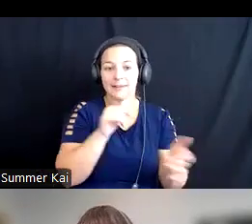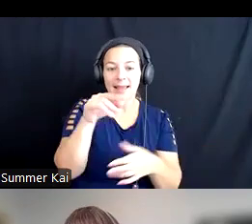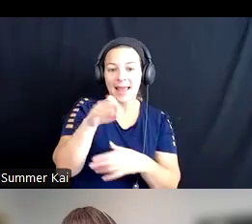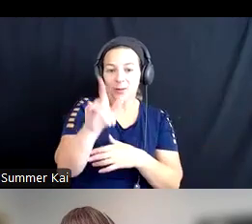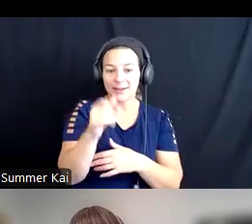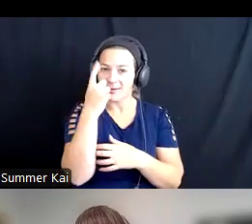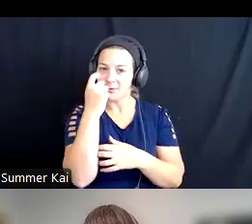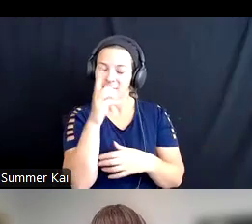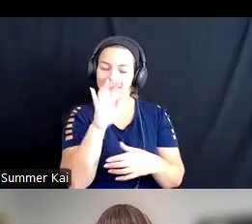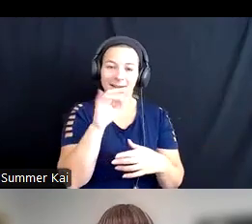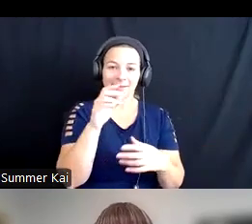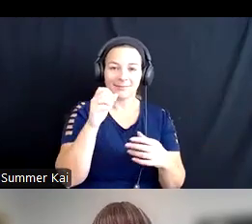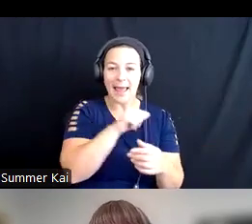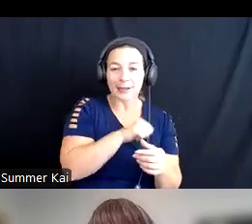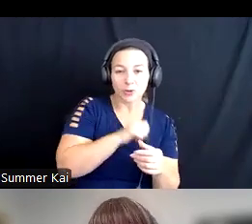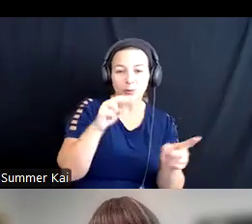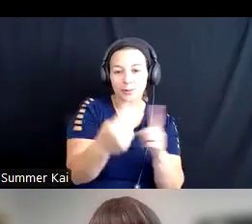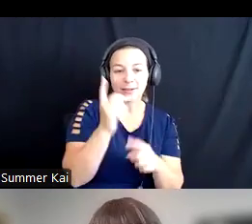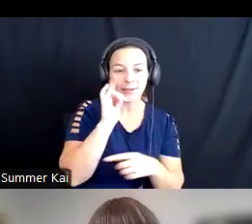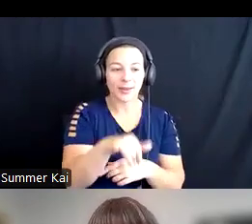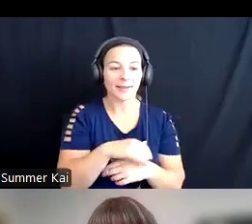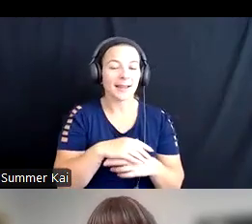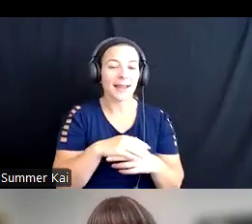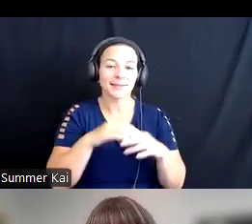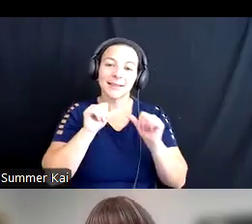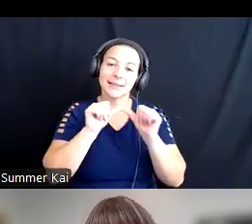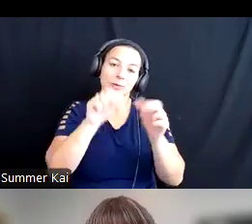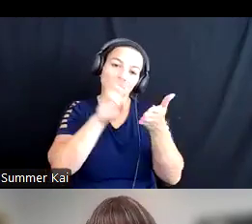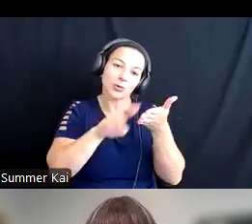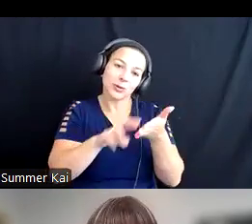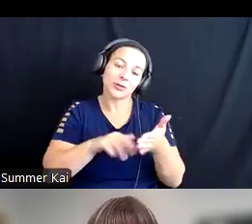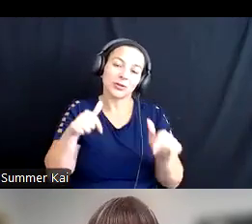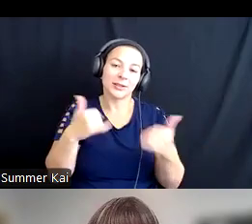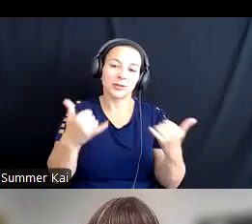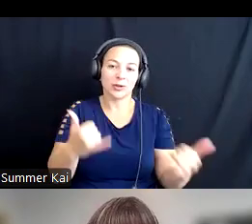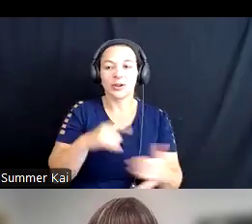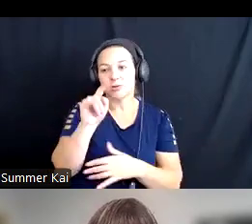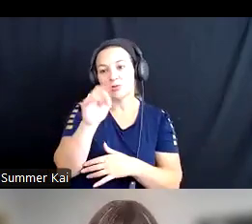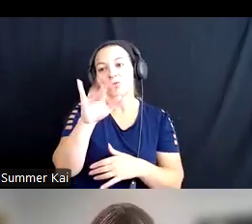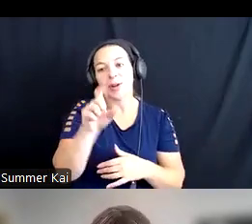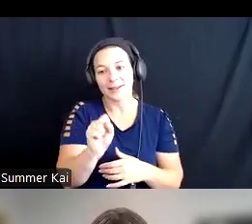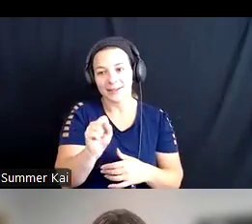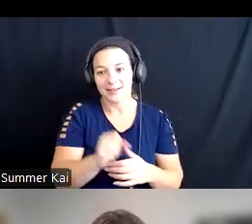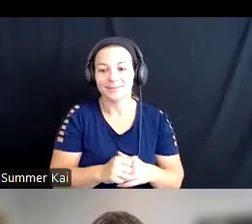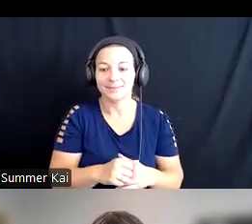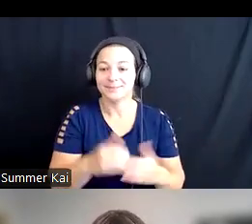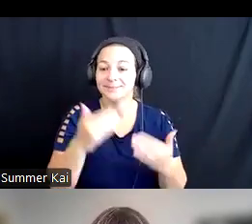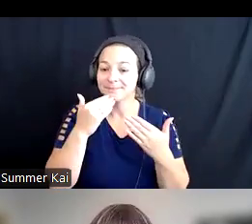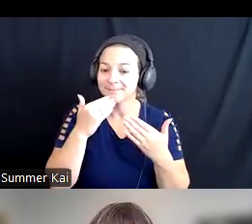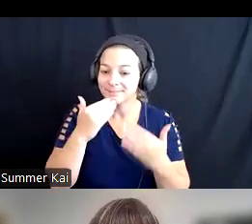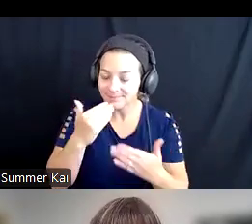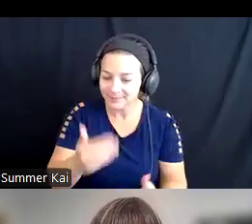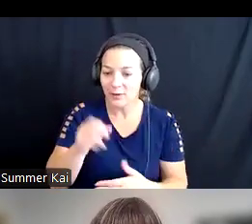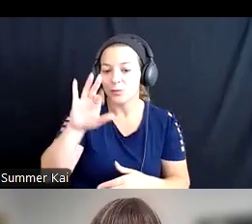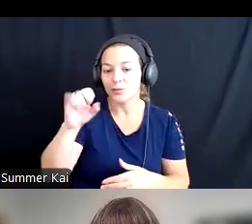that and looking at some of these additional trends. So thank you. And with that, I'll turn it to Sarah. Wonderful. Well, thank you so much to Rich and Jen.